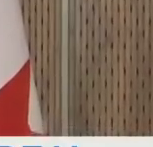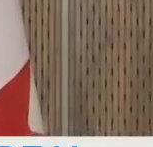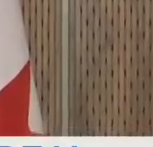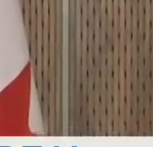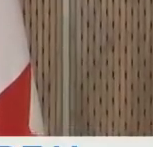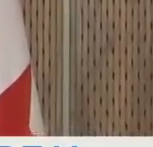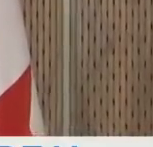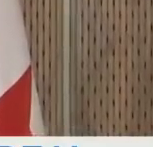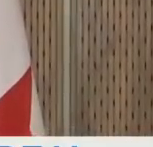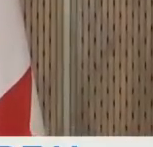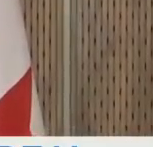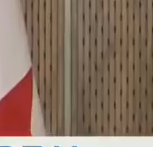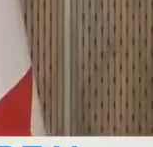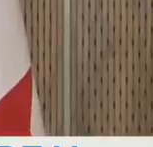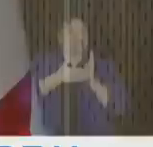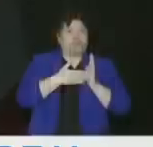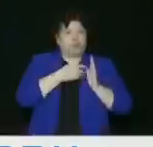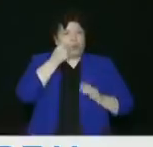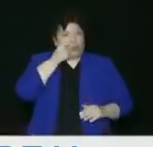in Ukraine